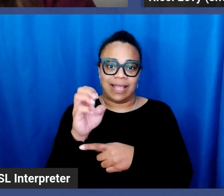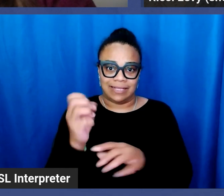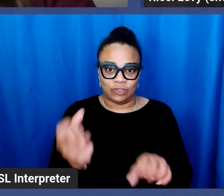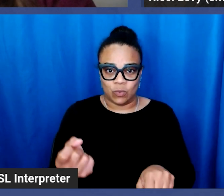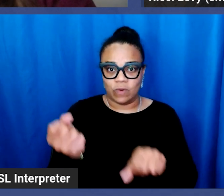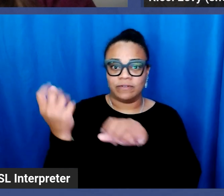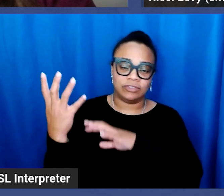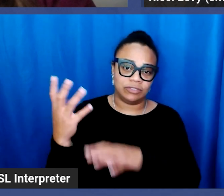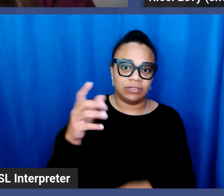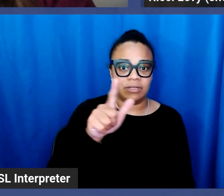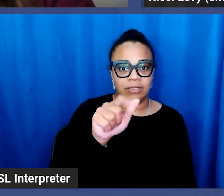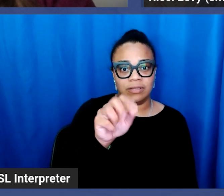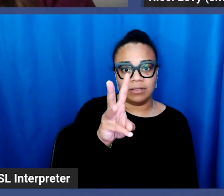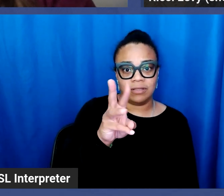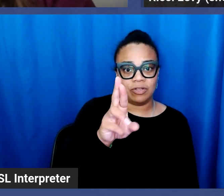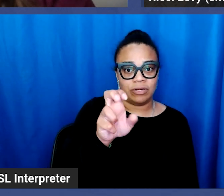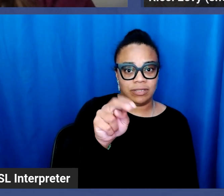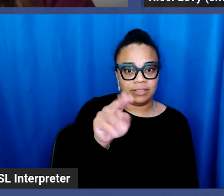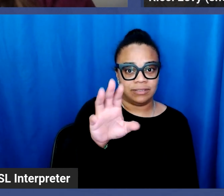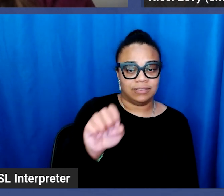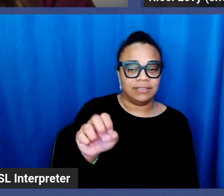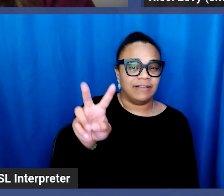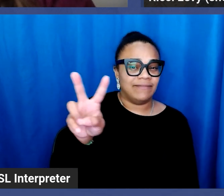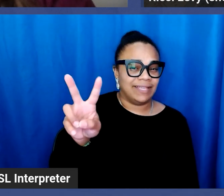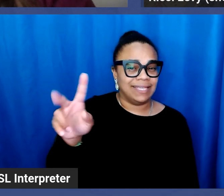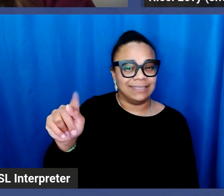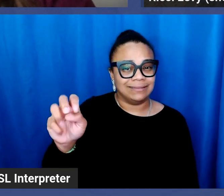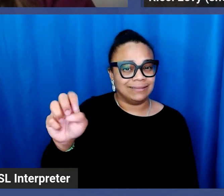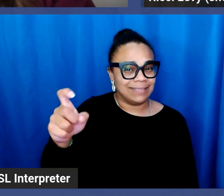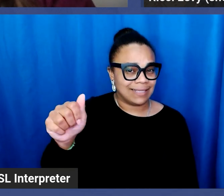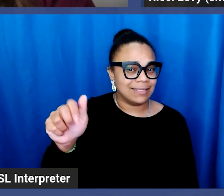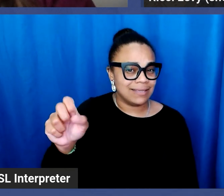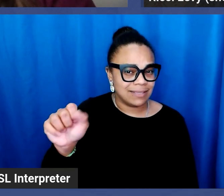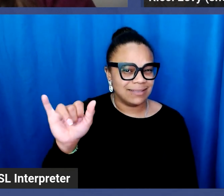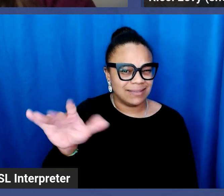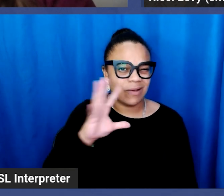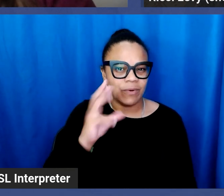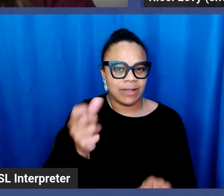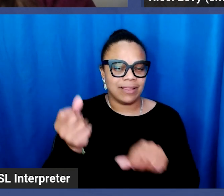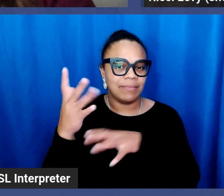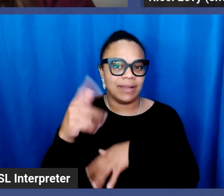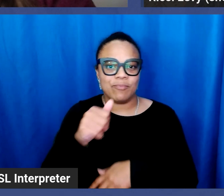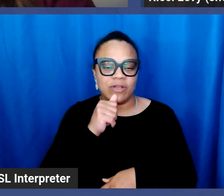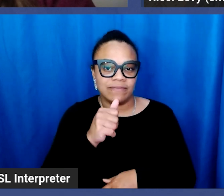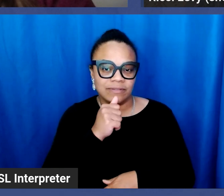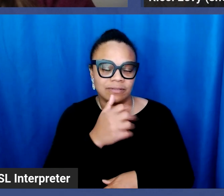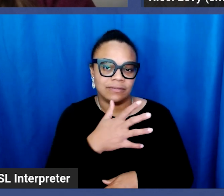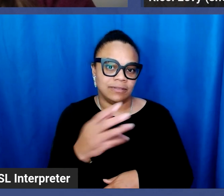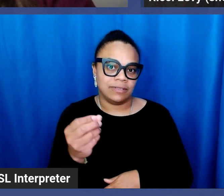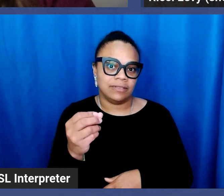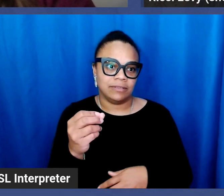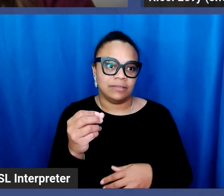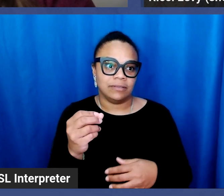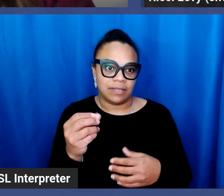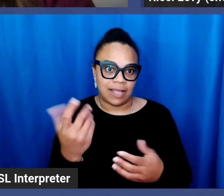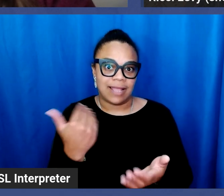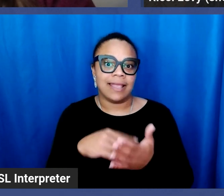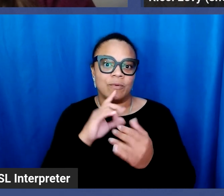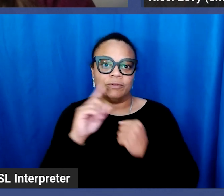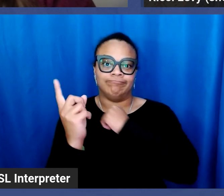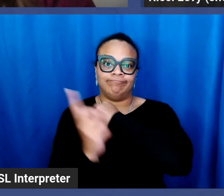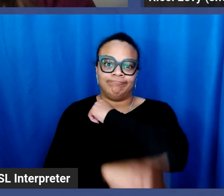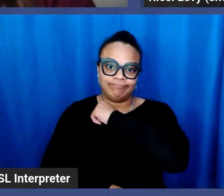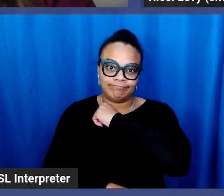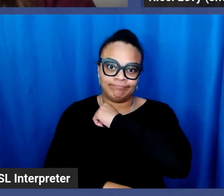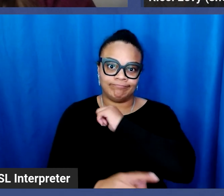overturn Lawrence v. Texas, which will eliminate privacy and recriminalize